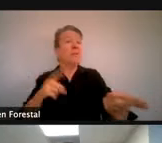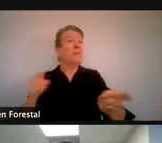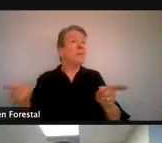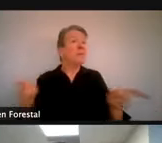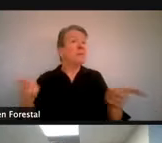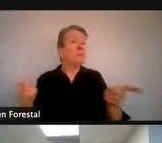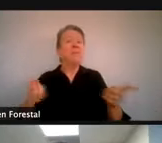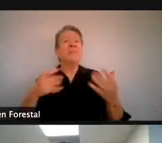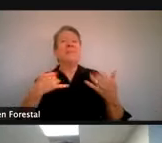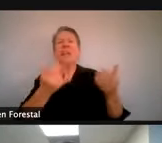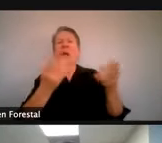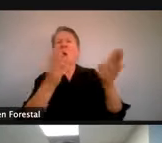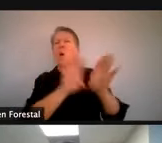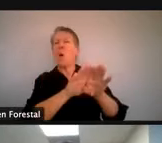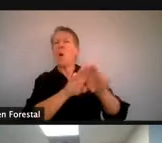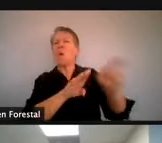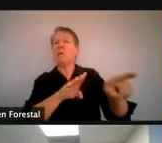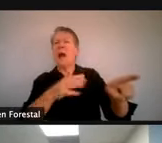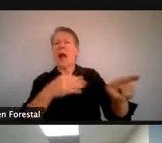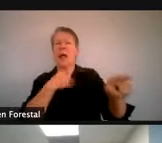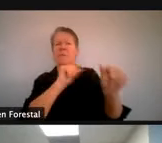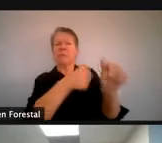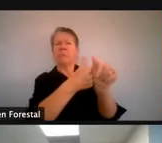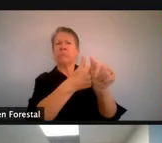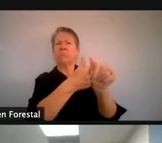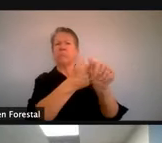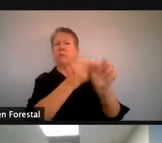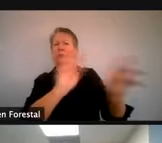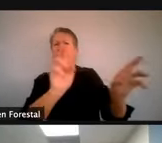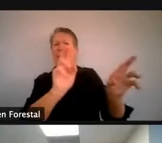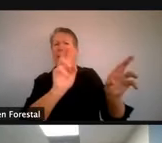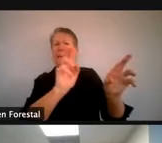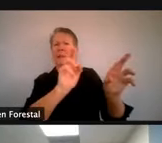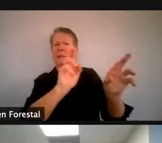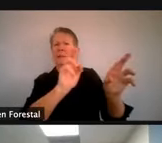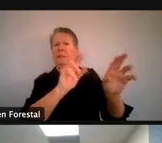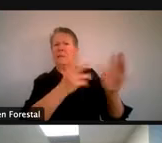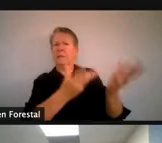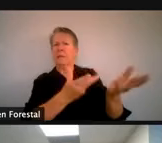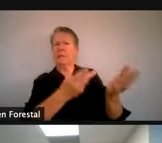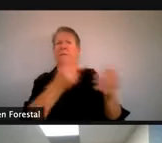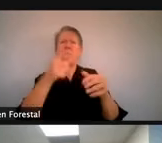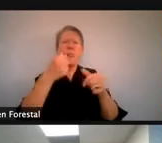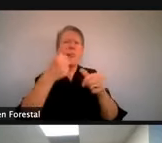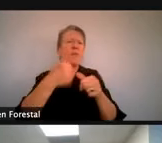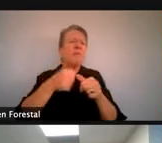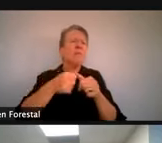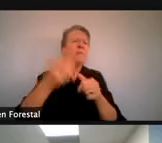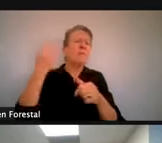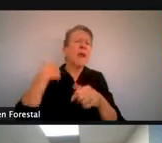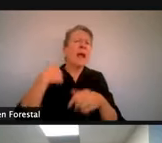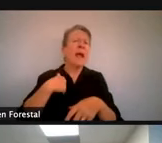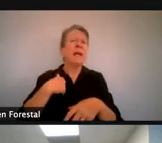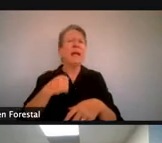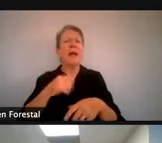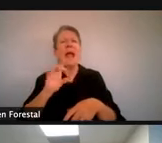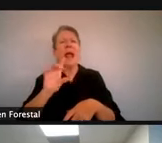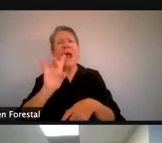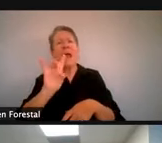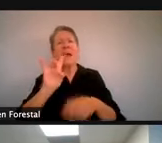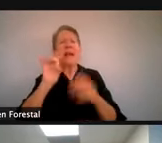still have them. Remember, we had at one point 8,300 people in hospital beds, I believe, at the peak. We